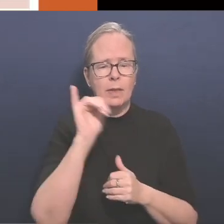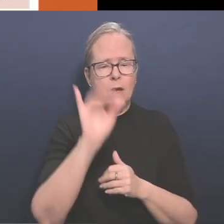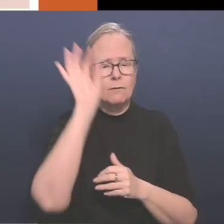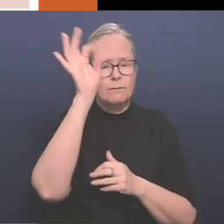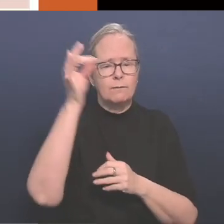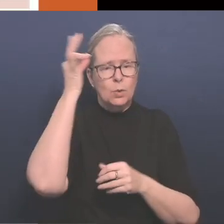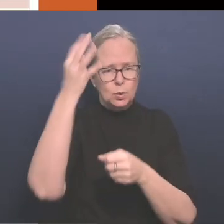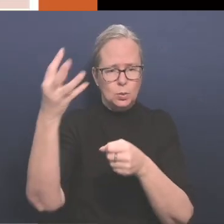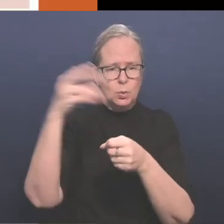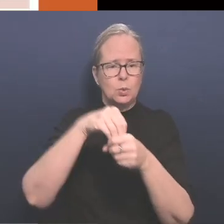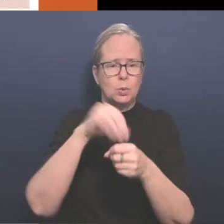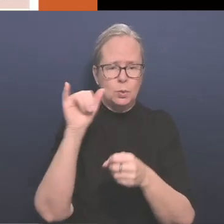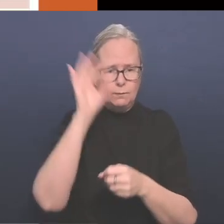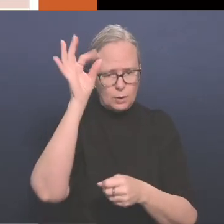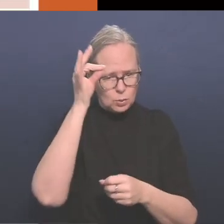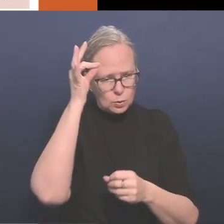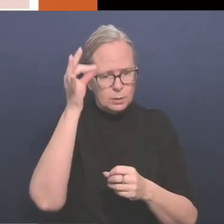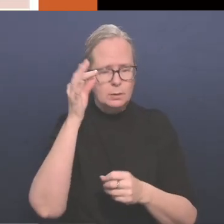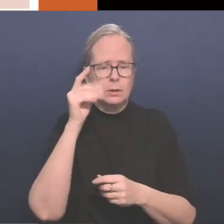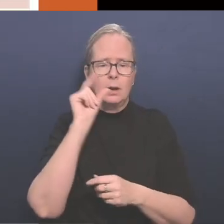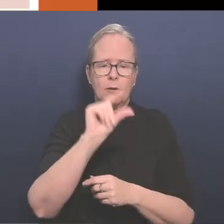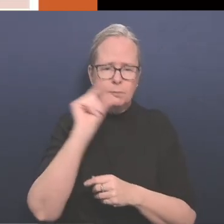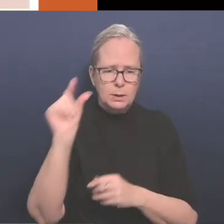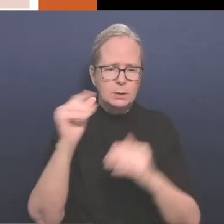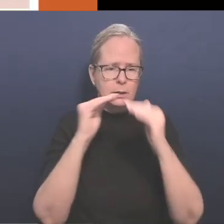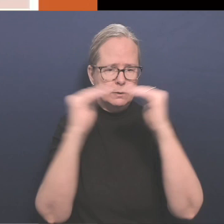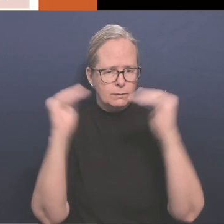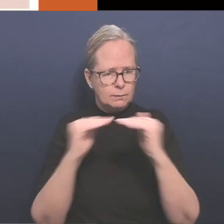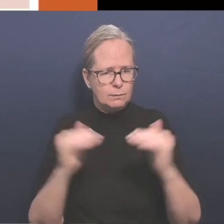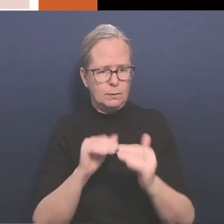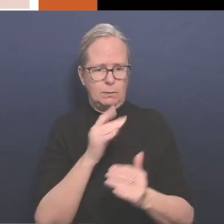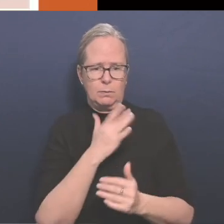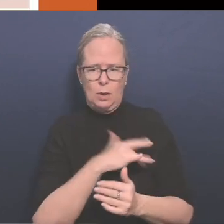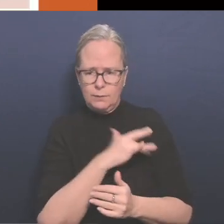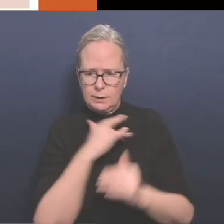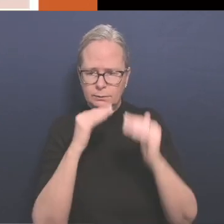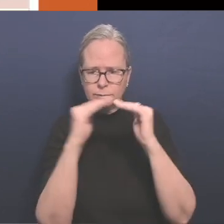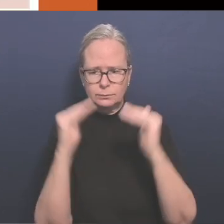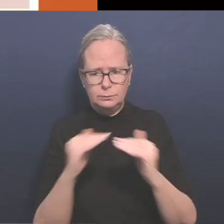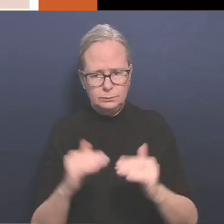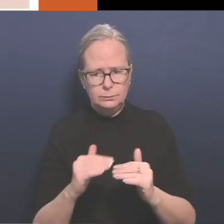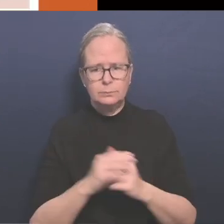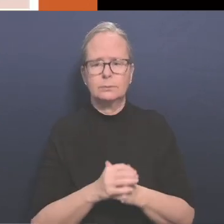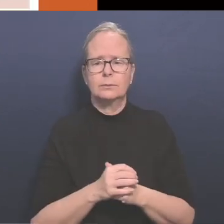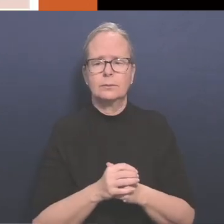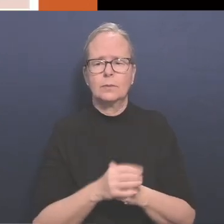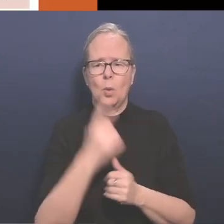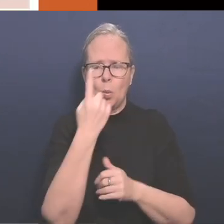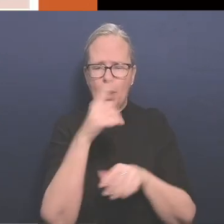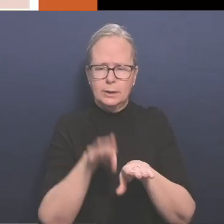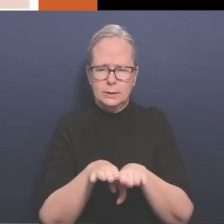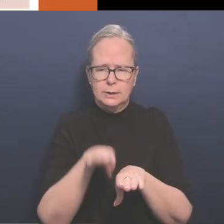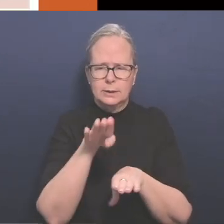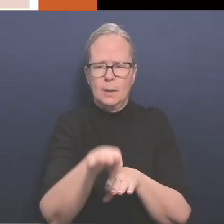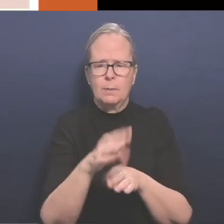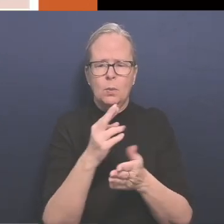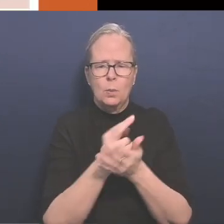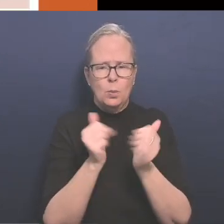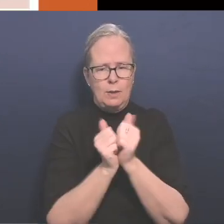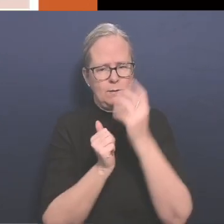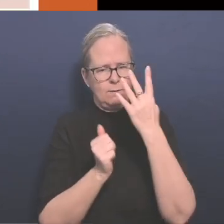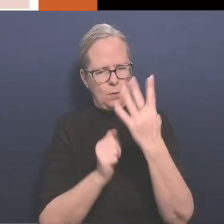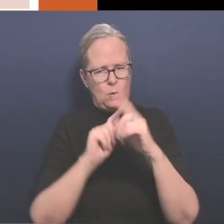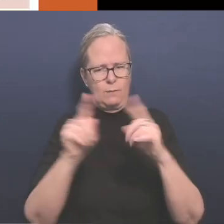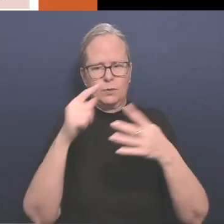their incomes or lower their expenses. Right now, we do not have municipal or local benefits and supports in